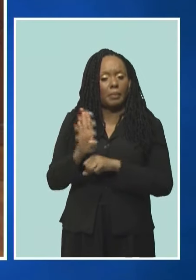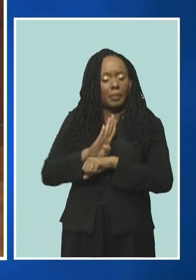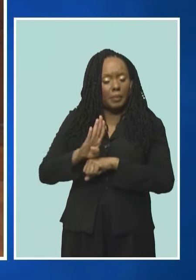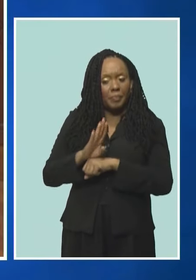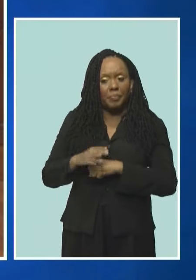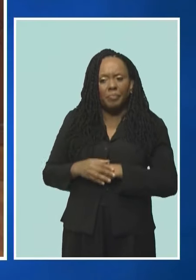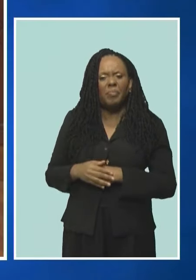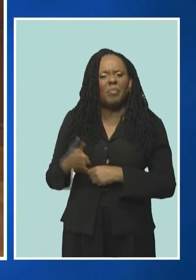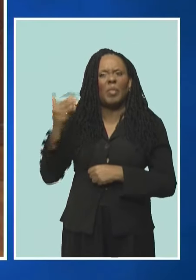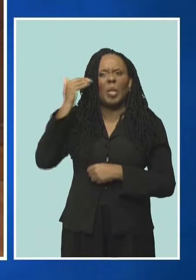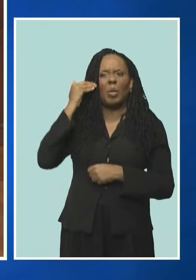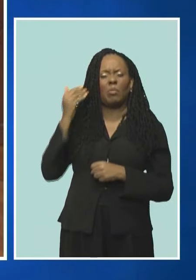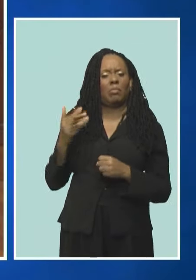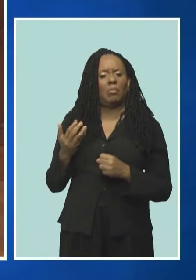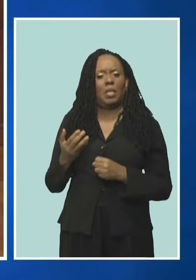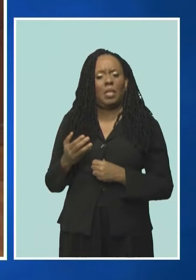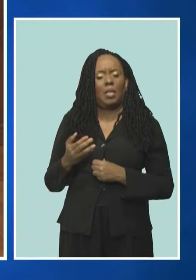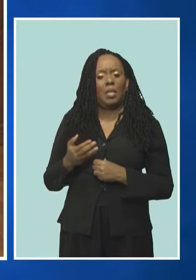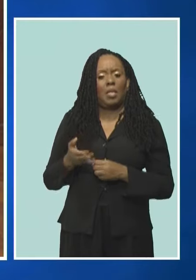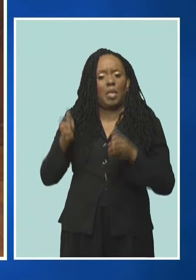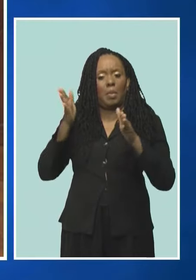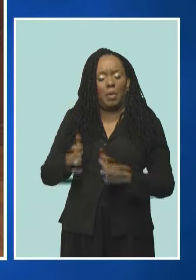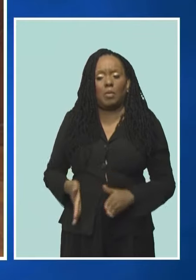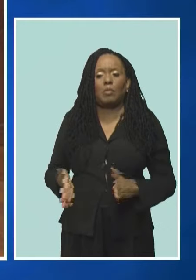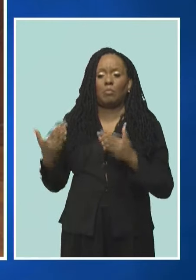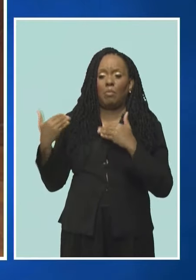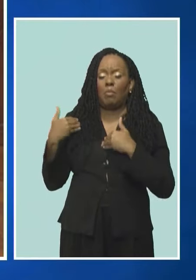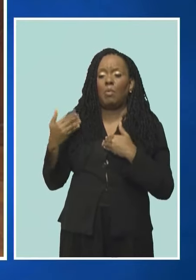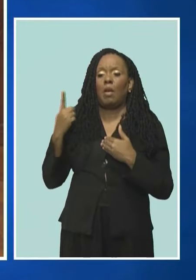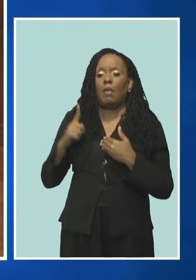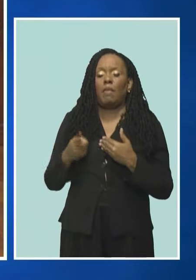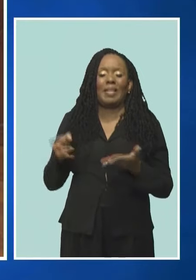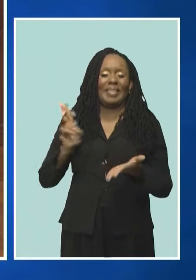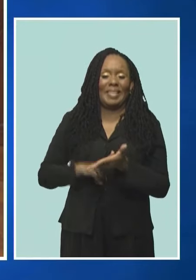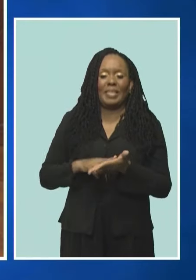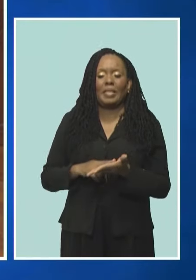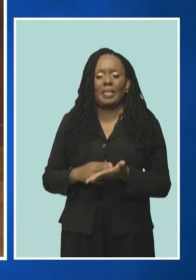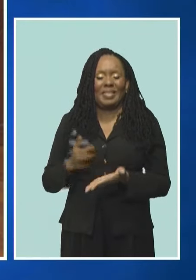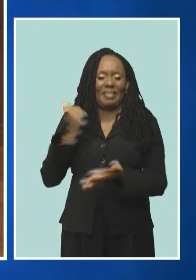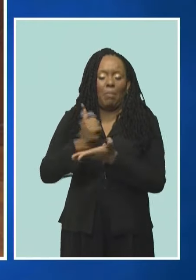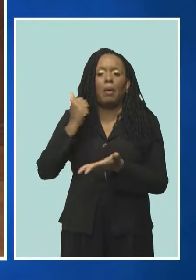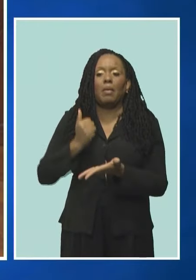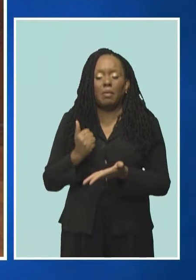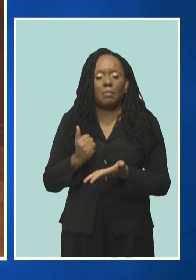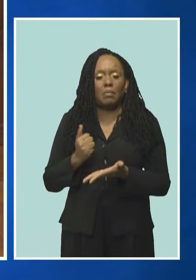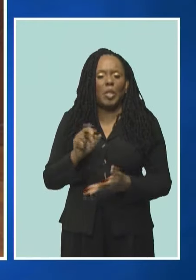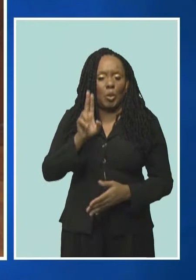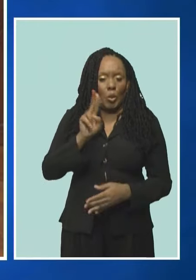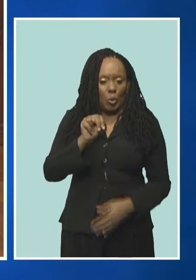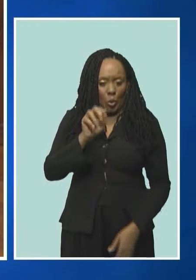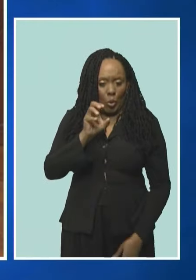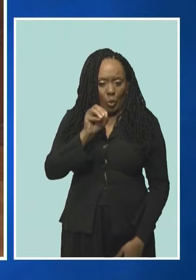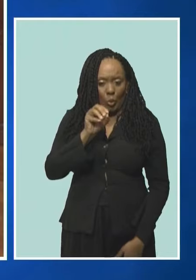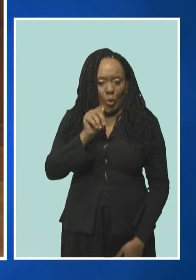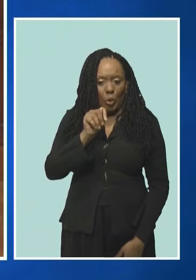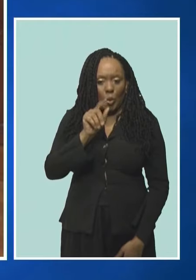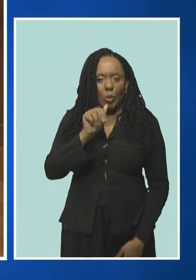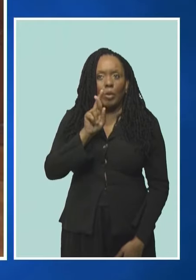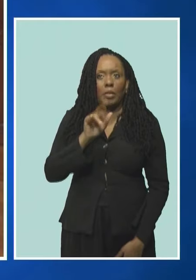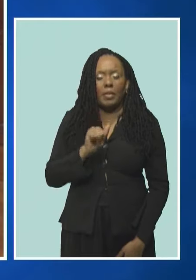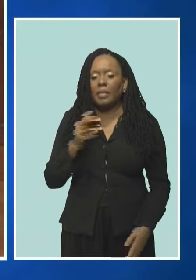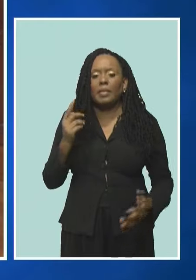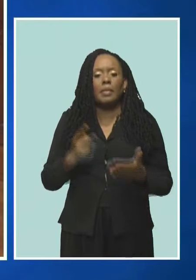the services of a notary public is required in the country. And so the ability of the members of the public to be able to find persons